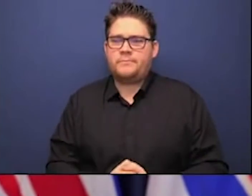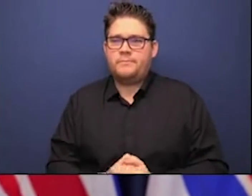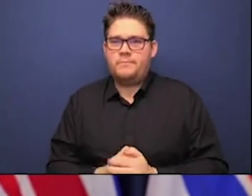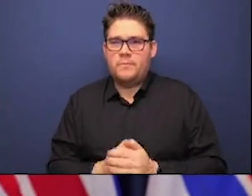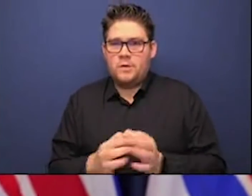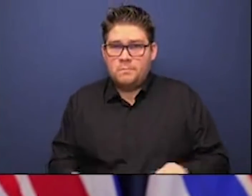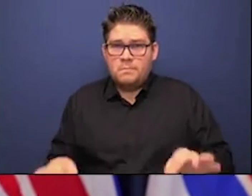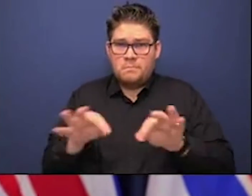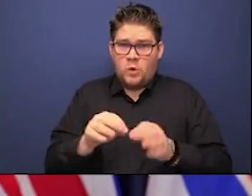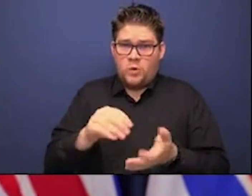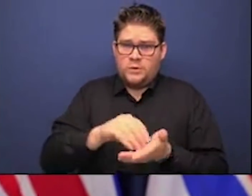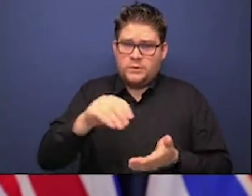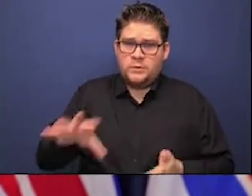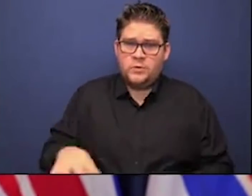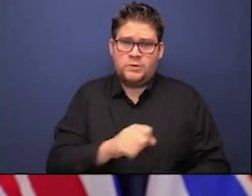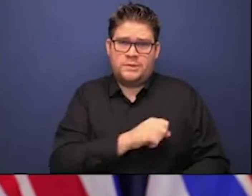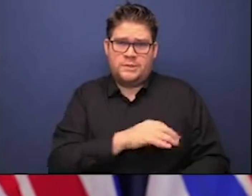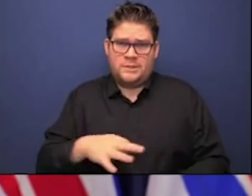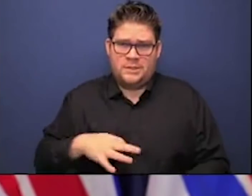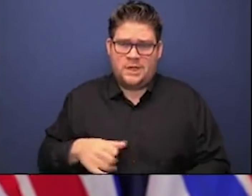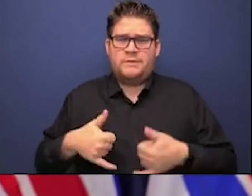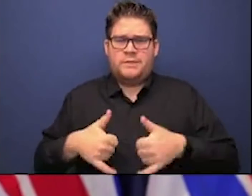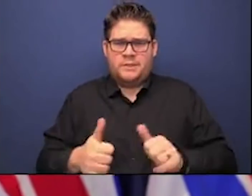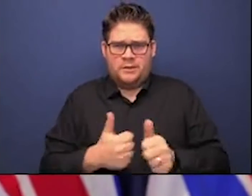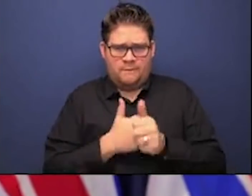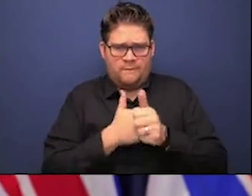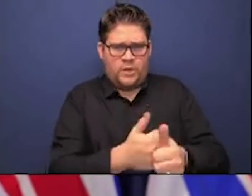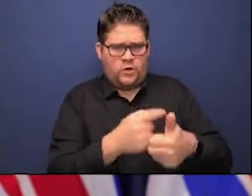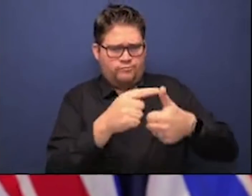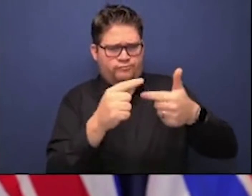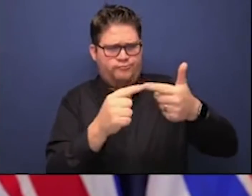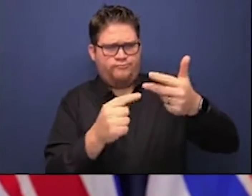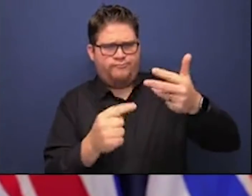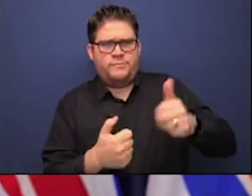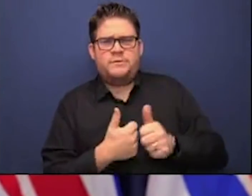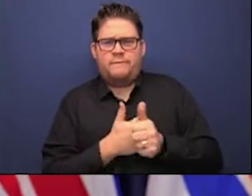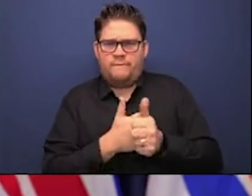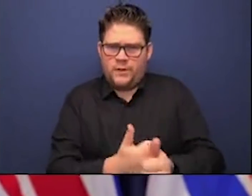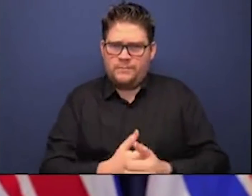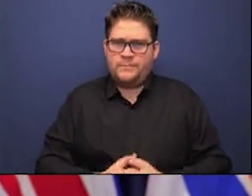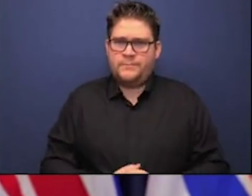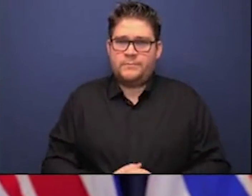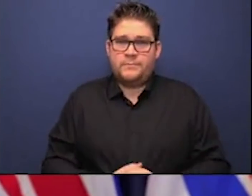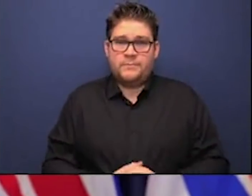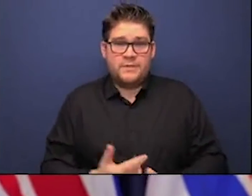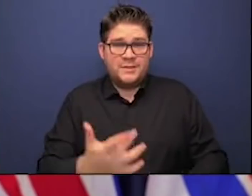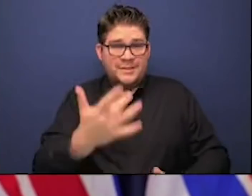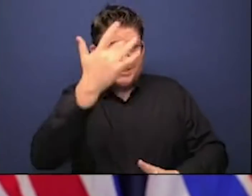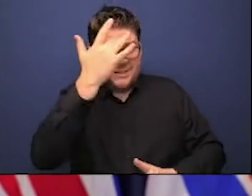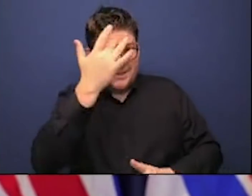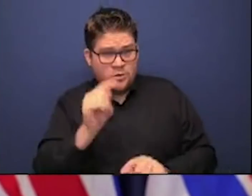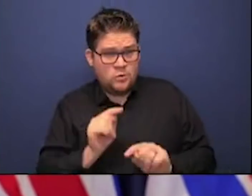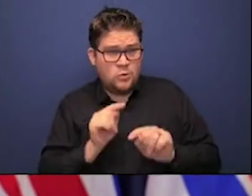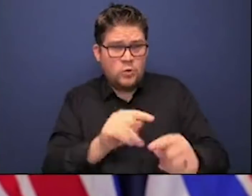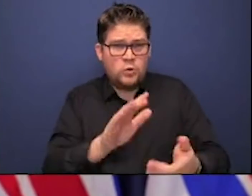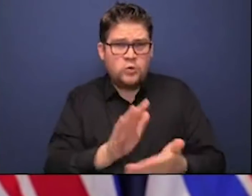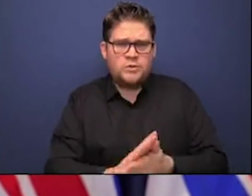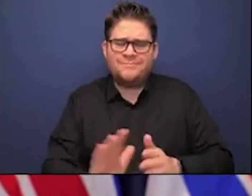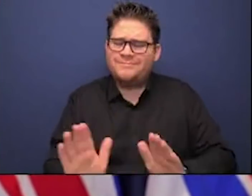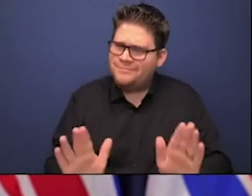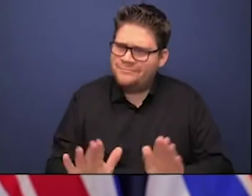very importantly, not coming to school sick, even with mild symptoms, washing your hands diligently,